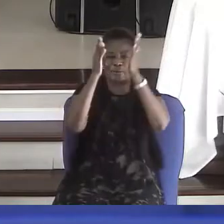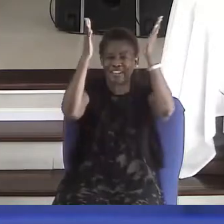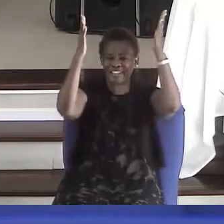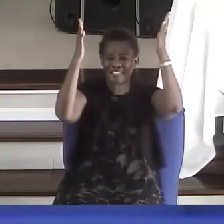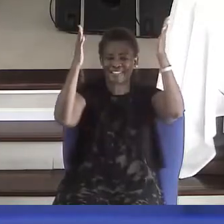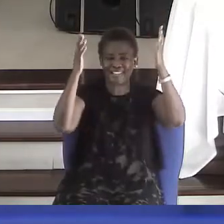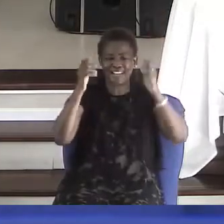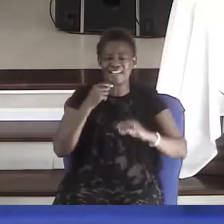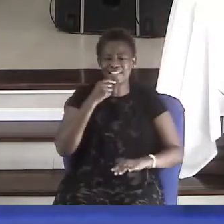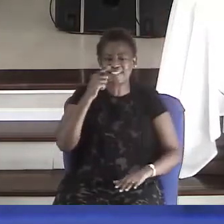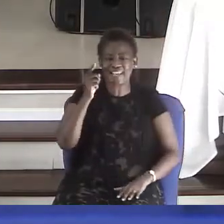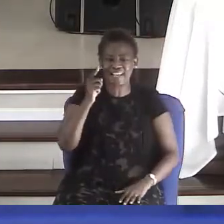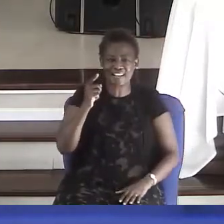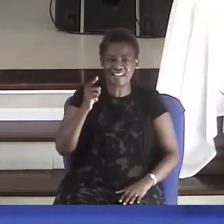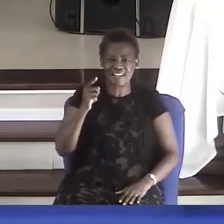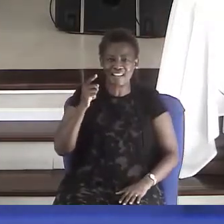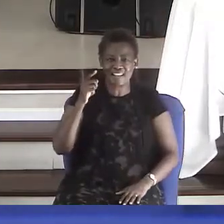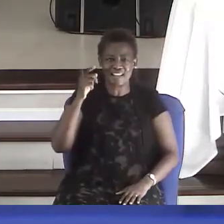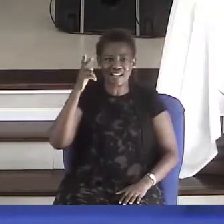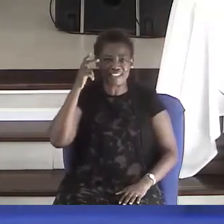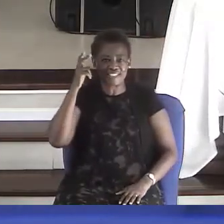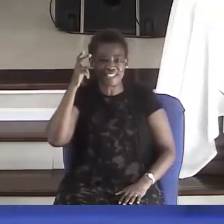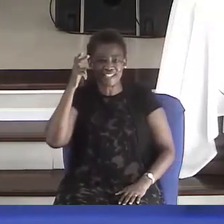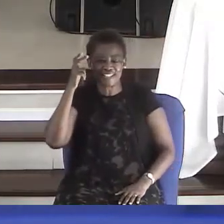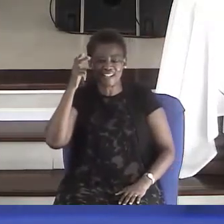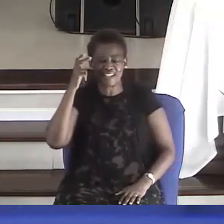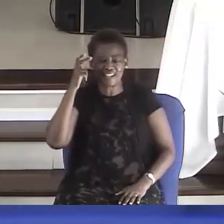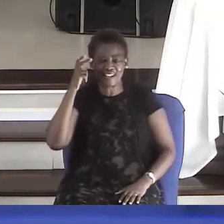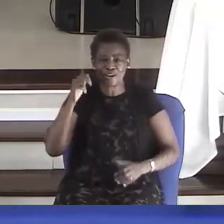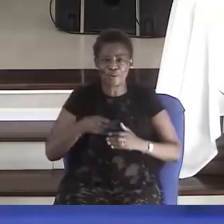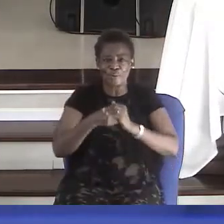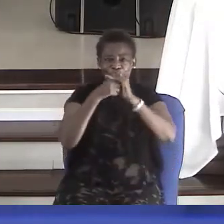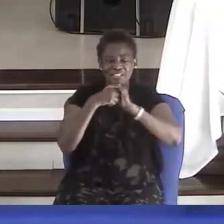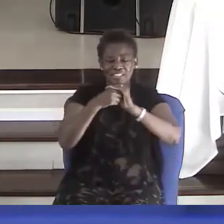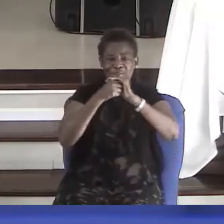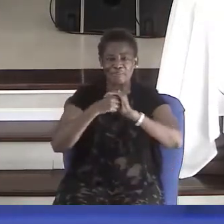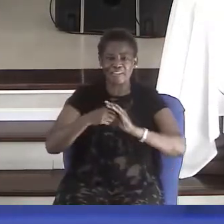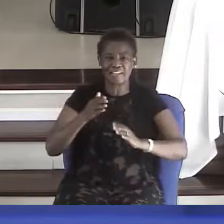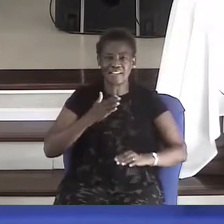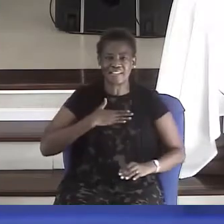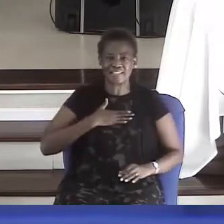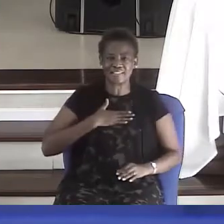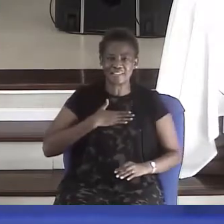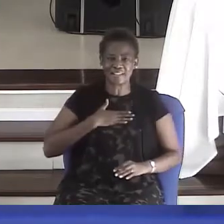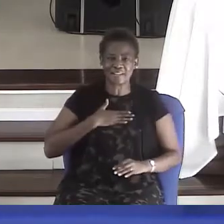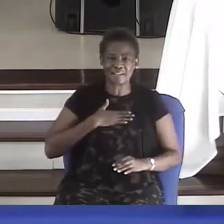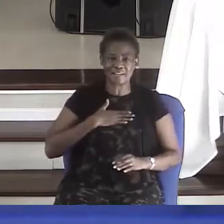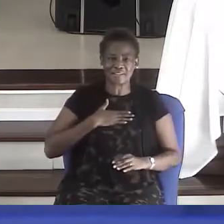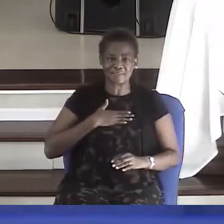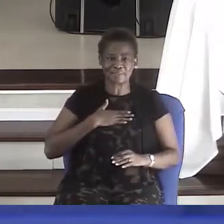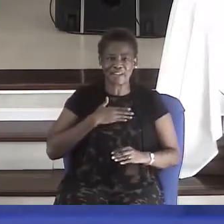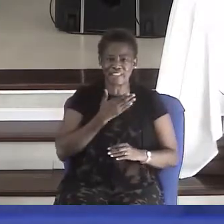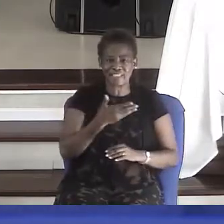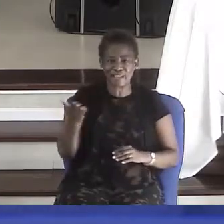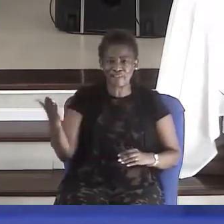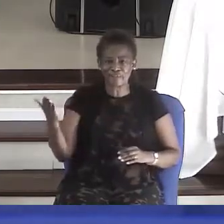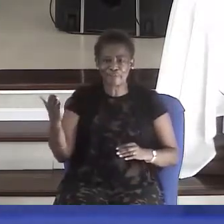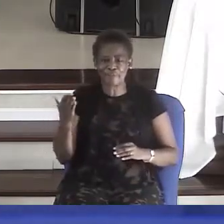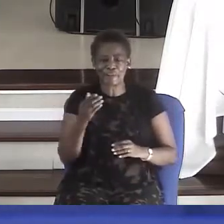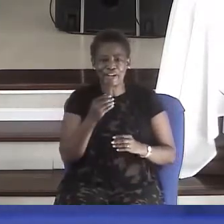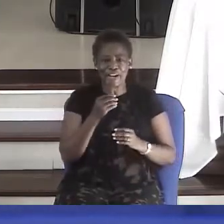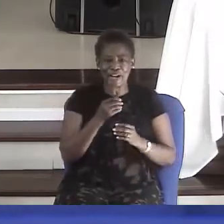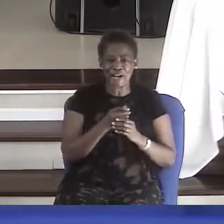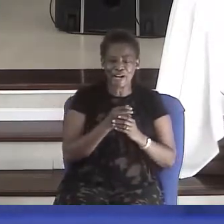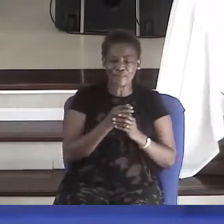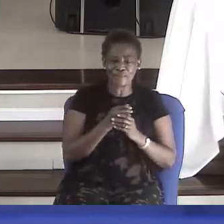weeping is what is my meat for today. Meeting may endure for a night, but joy comes in